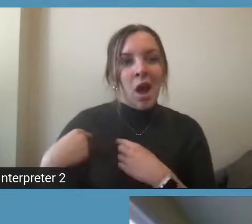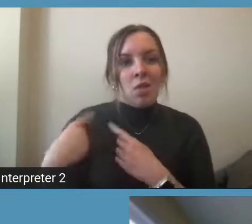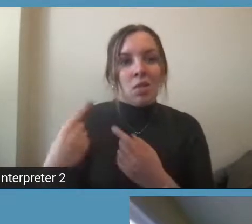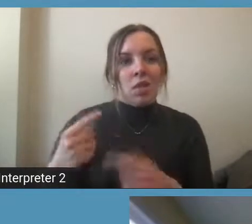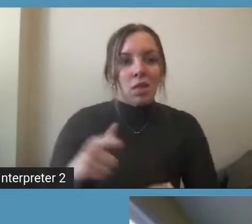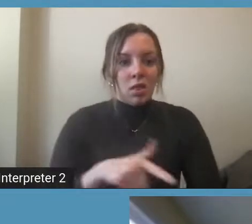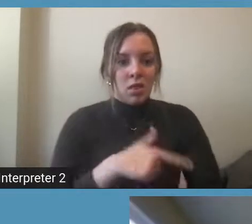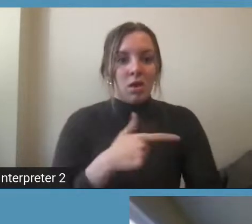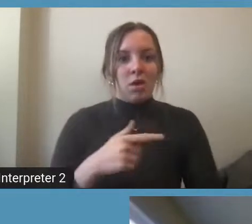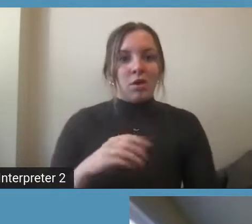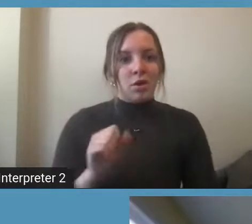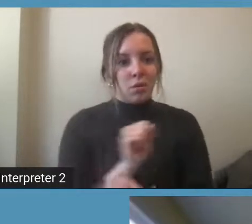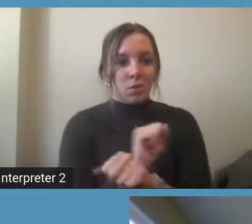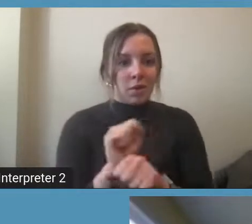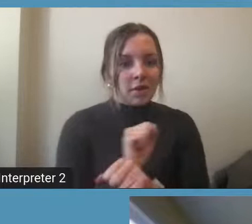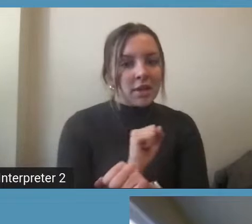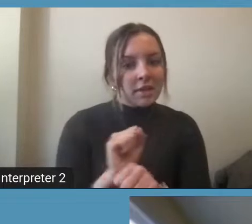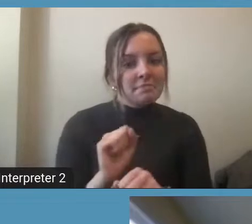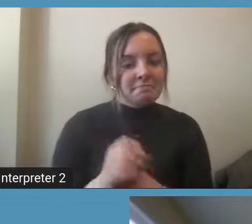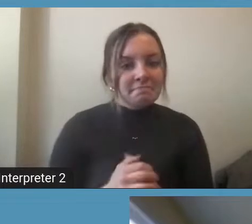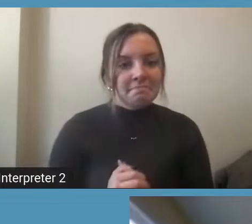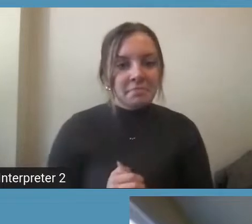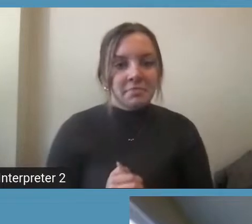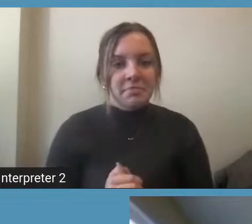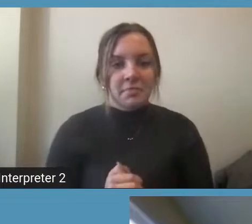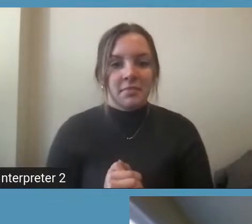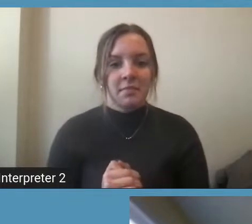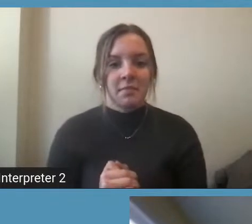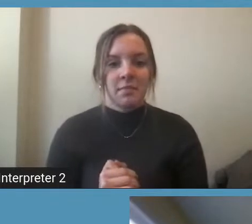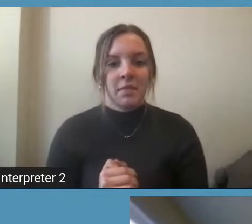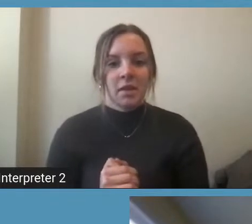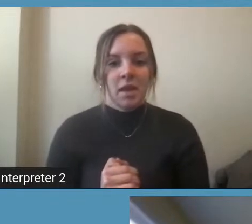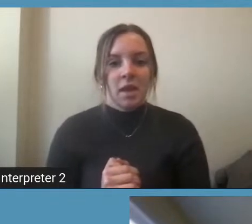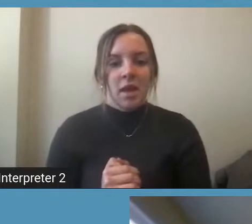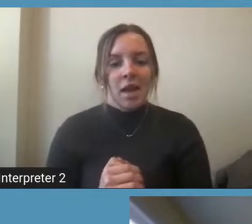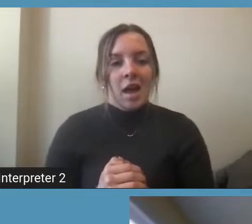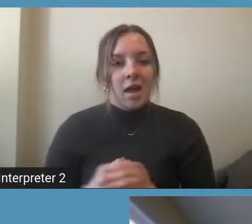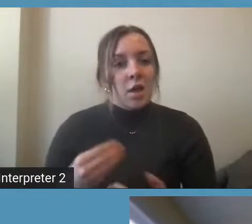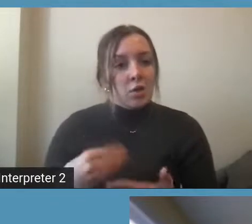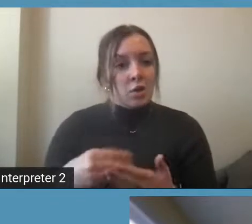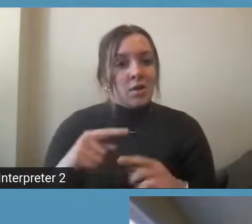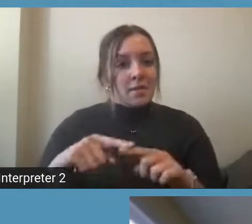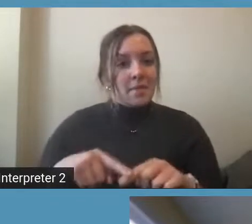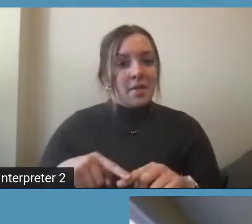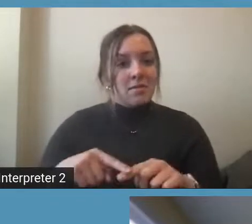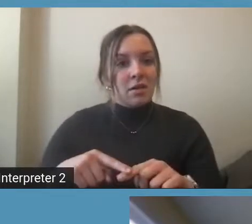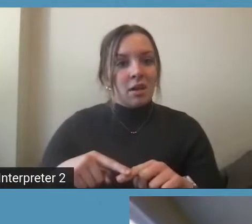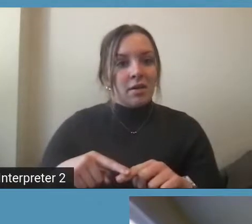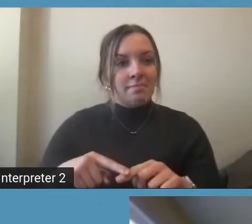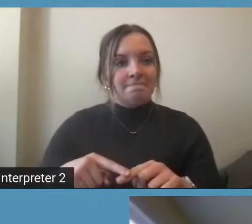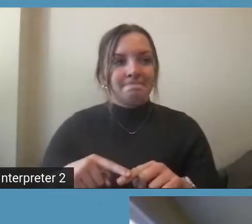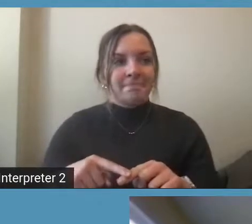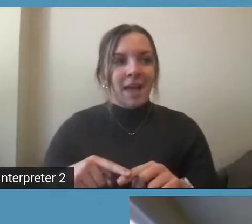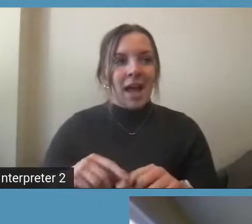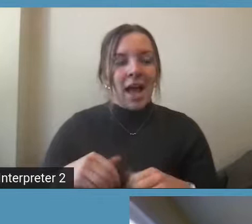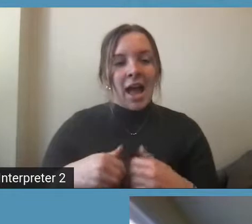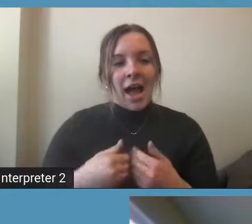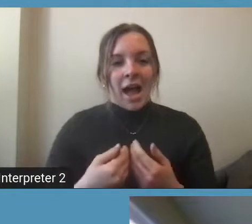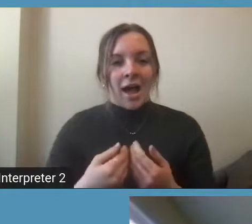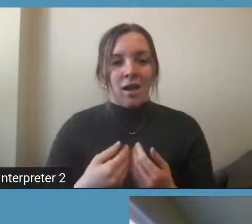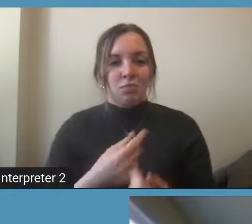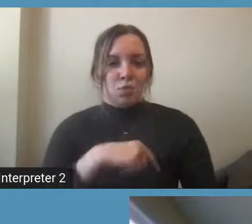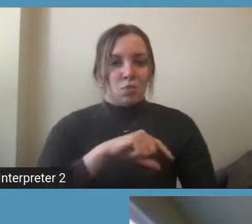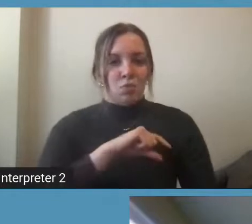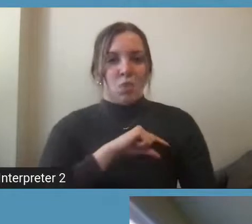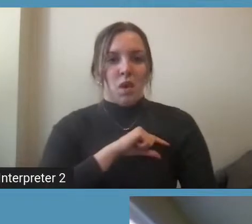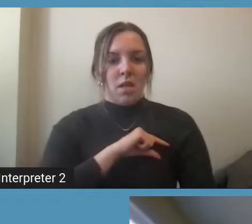drives cost is resolution and accuracy requirements. So to make a visualization model only that is going to look good on the